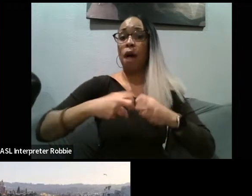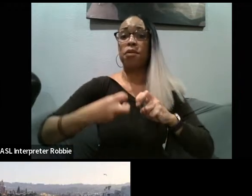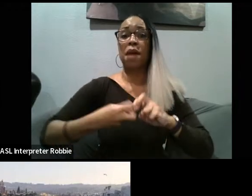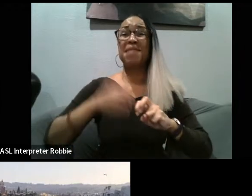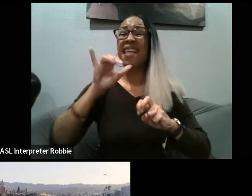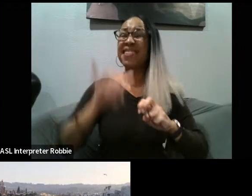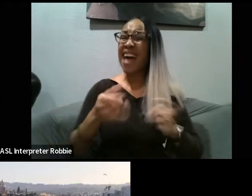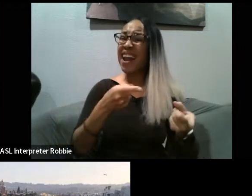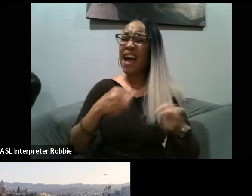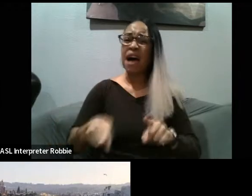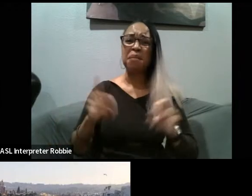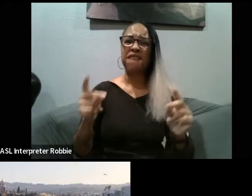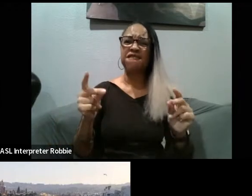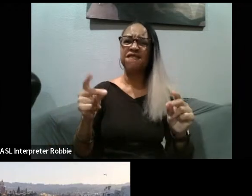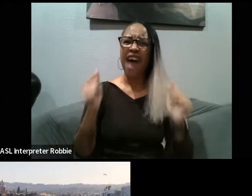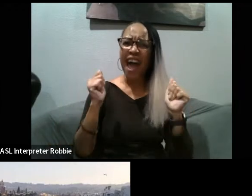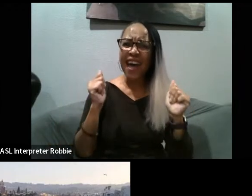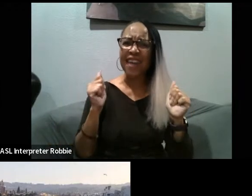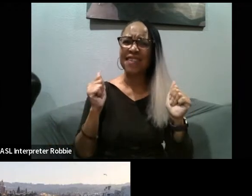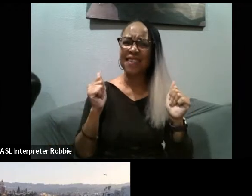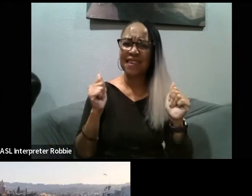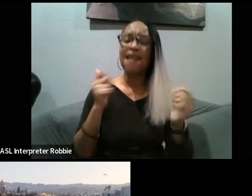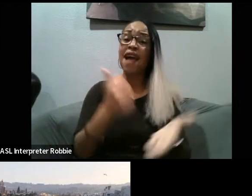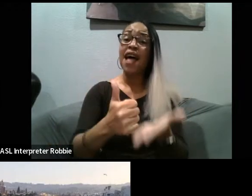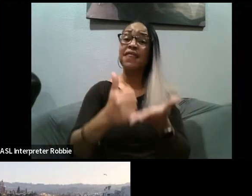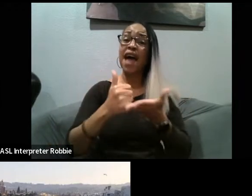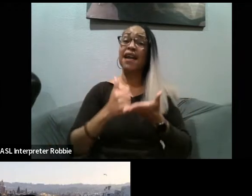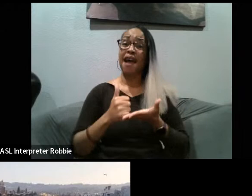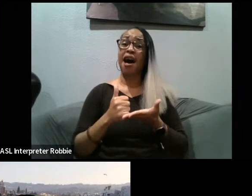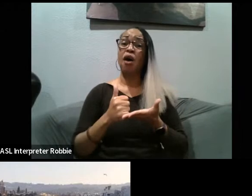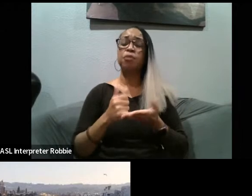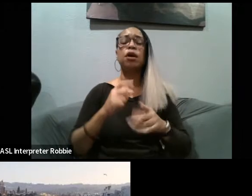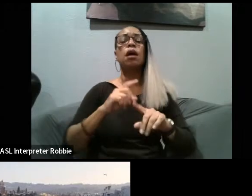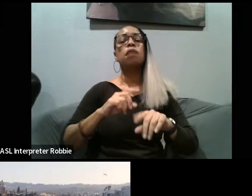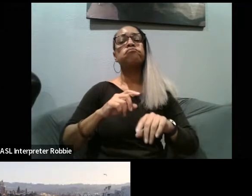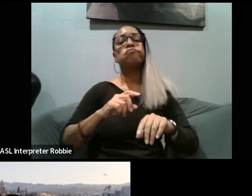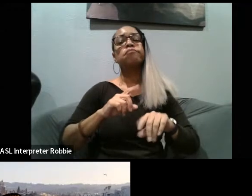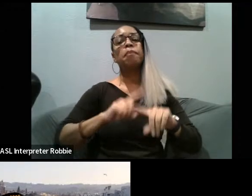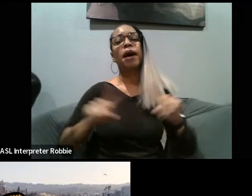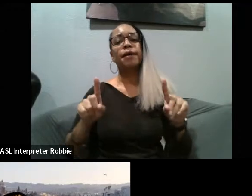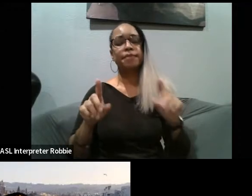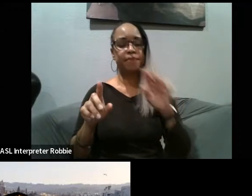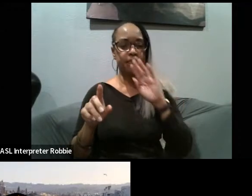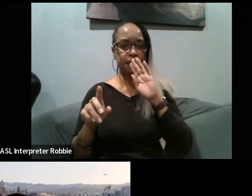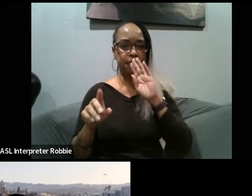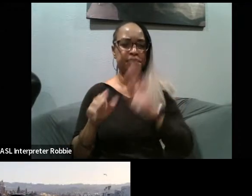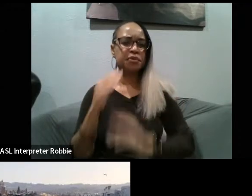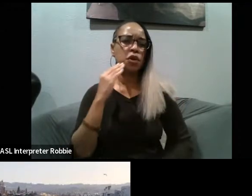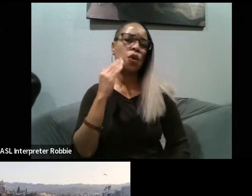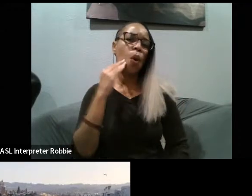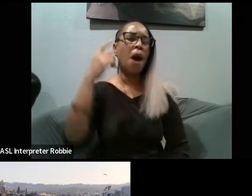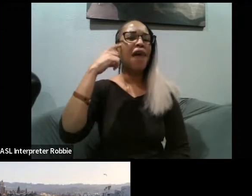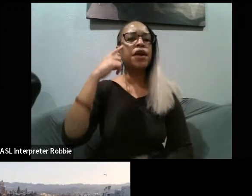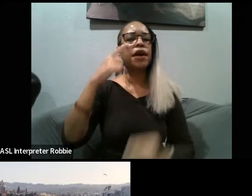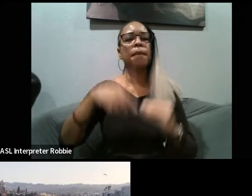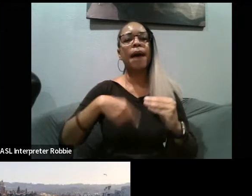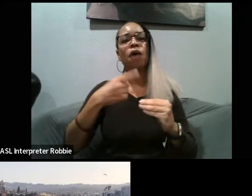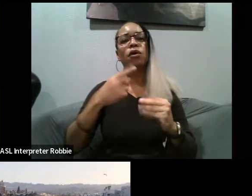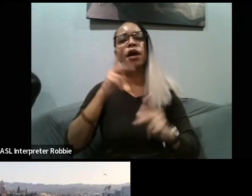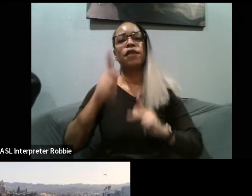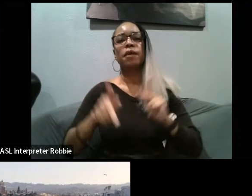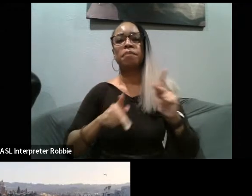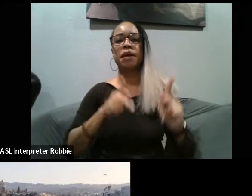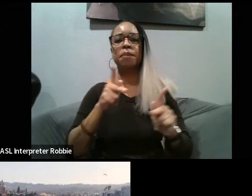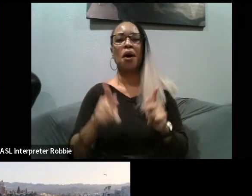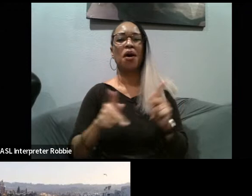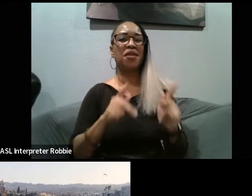And I think, has helped to mitigate some of it, but it's certainly I think about the folks, our